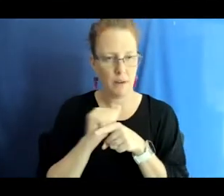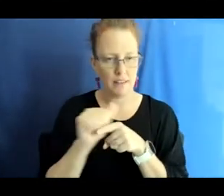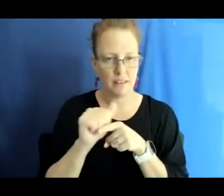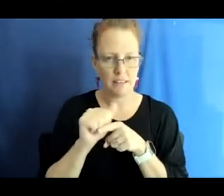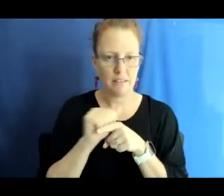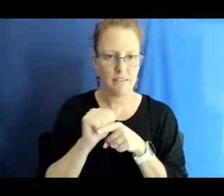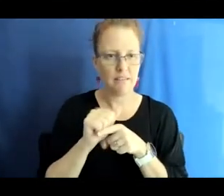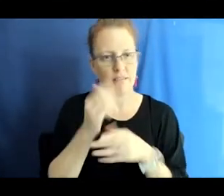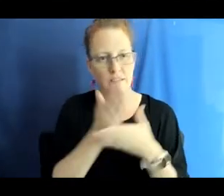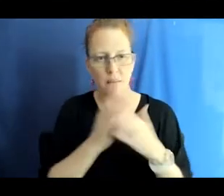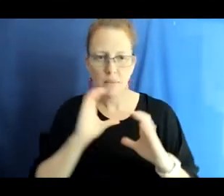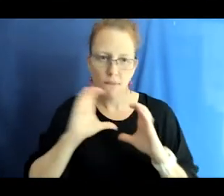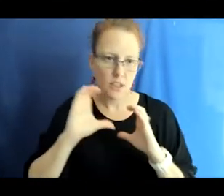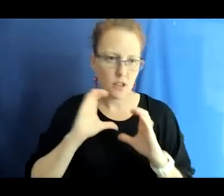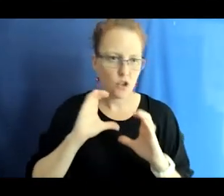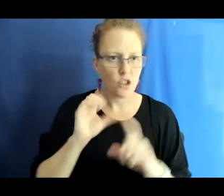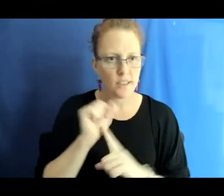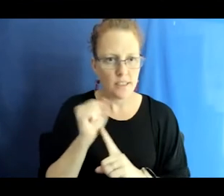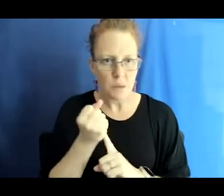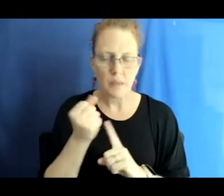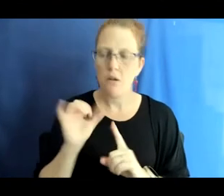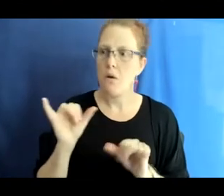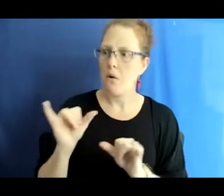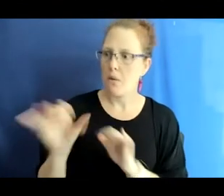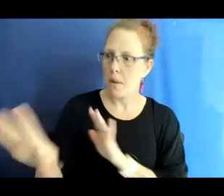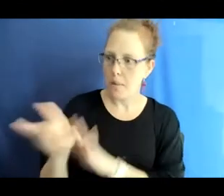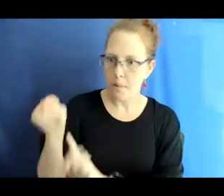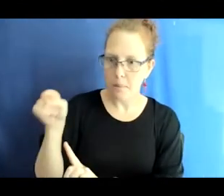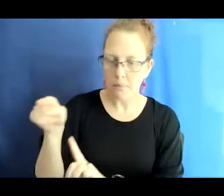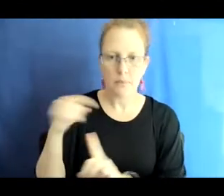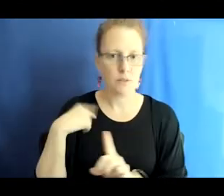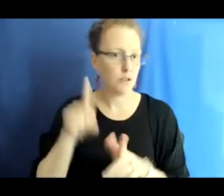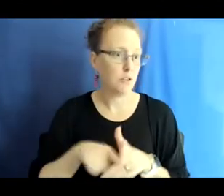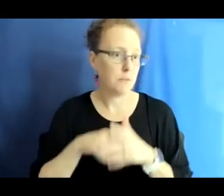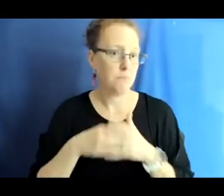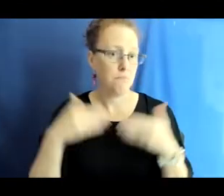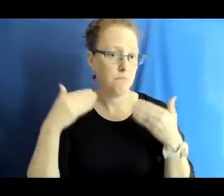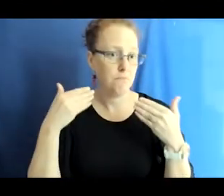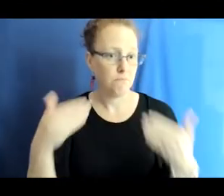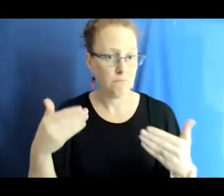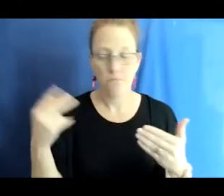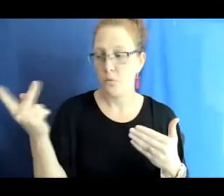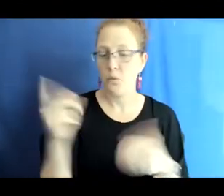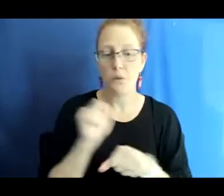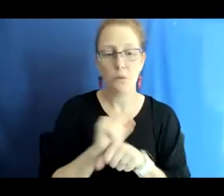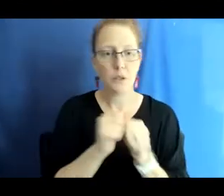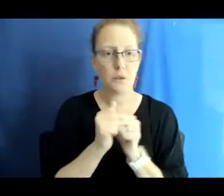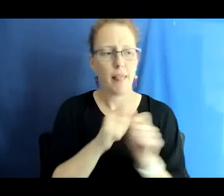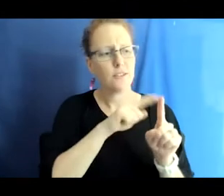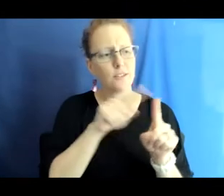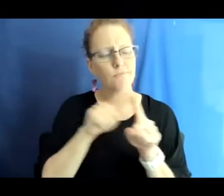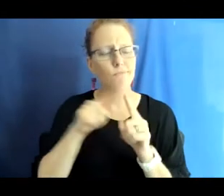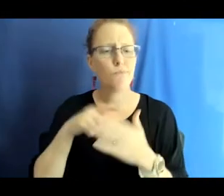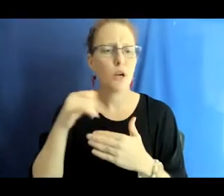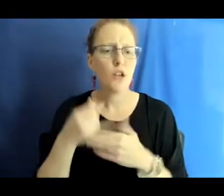Marius can do it. And that's just how it began. And we just worked together on different projects,